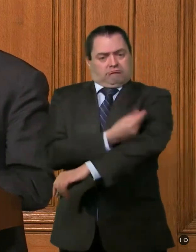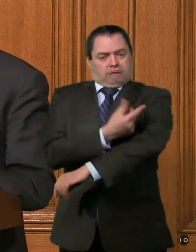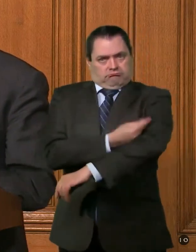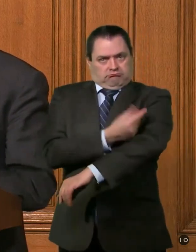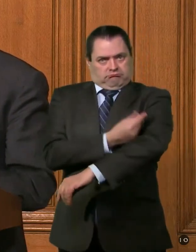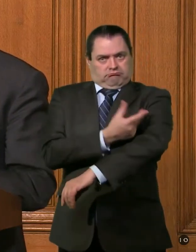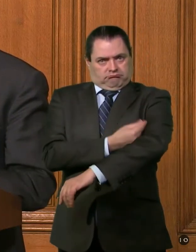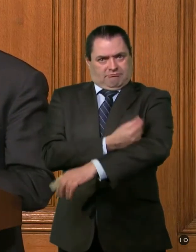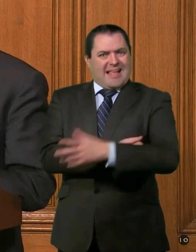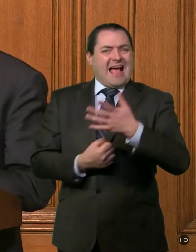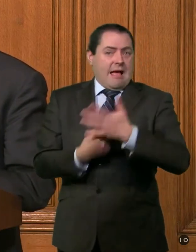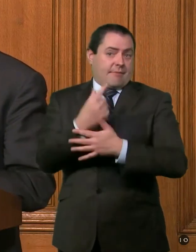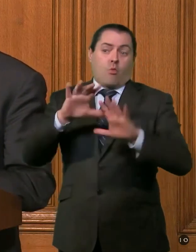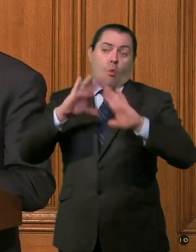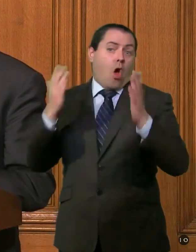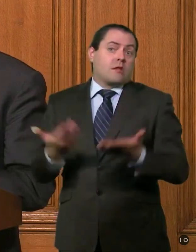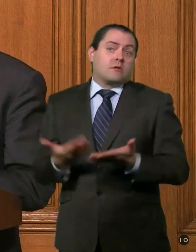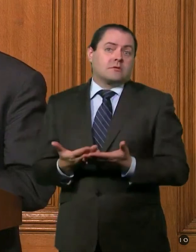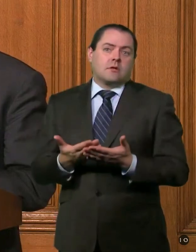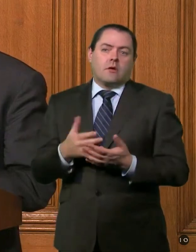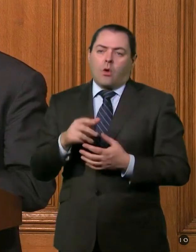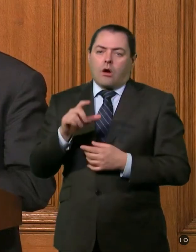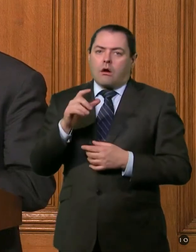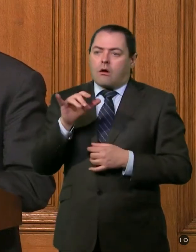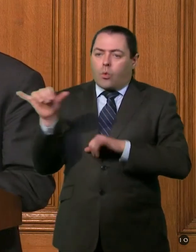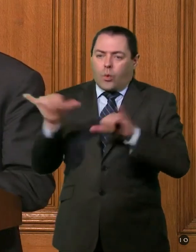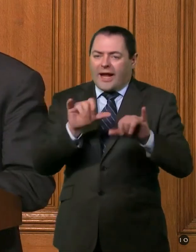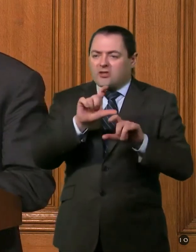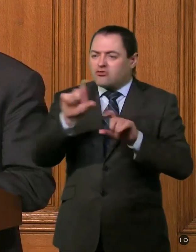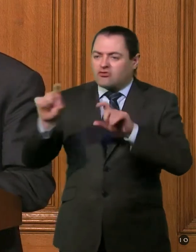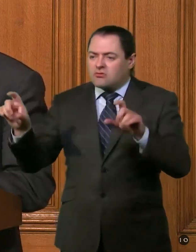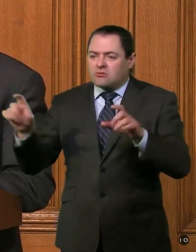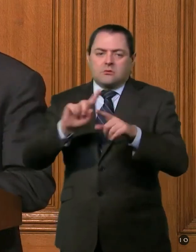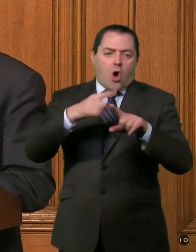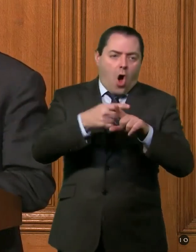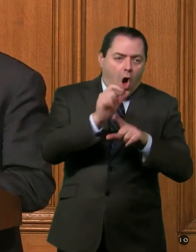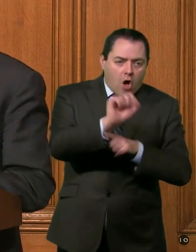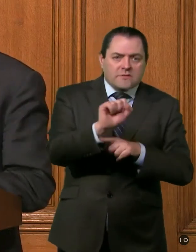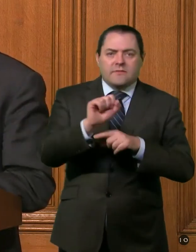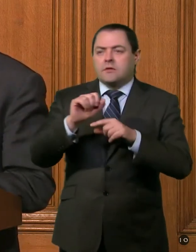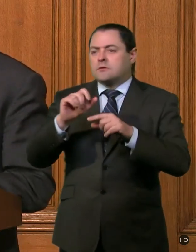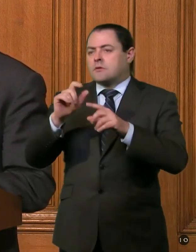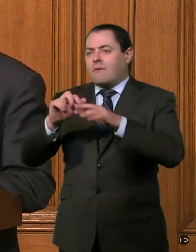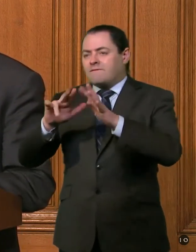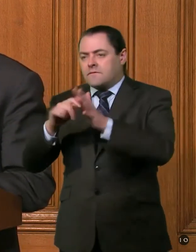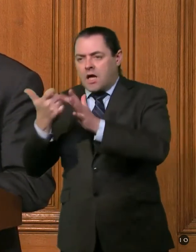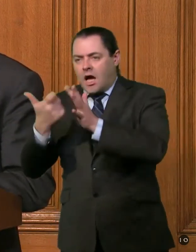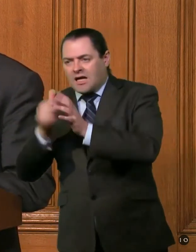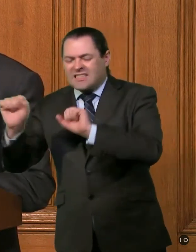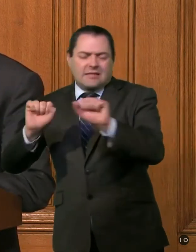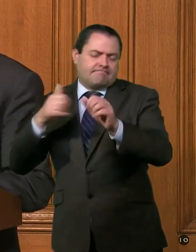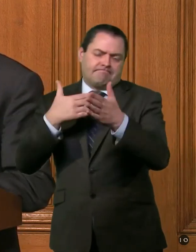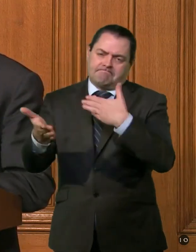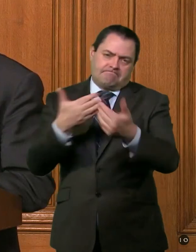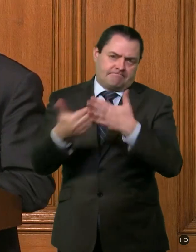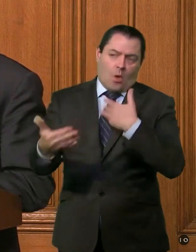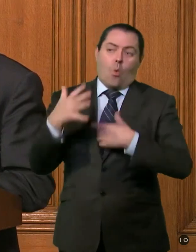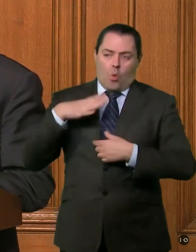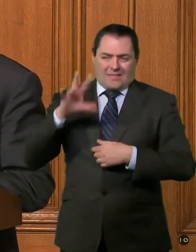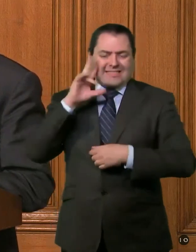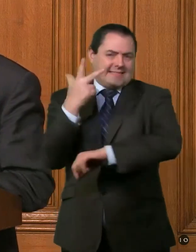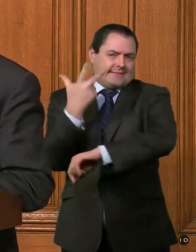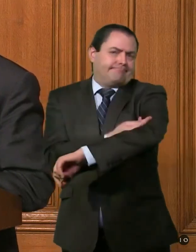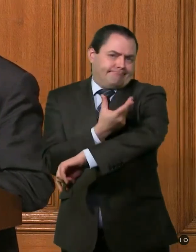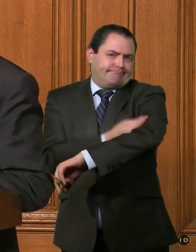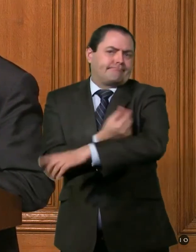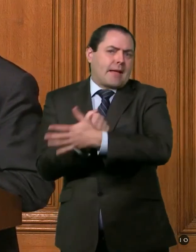global pandemic, and it is important that we see vaccination across the world, especially in countries that perhaps aren't